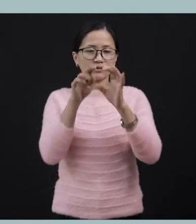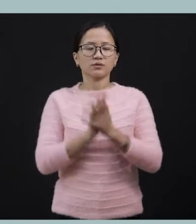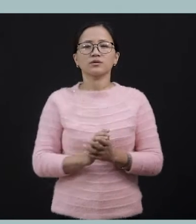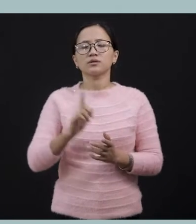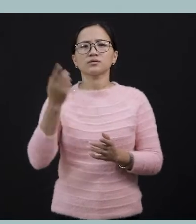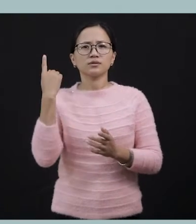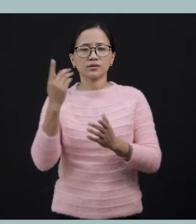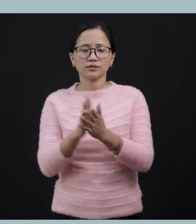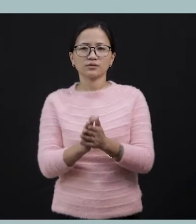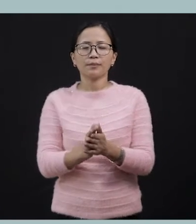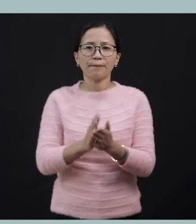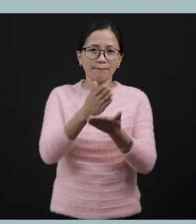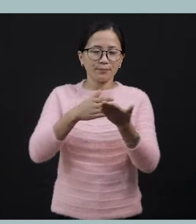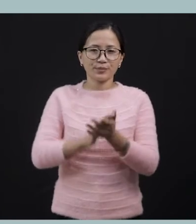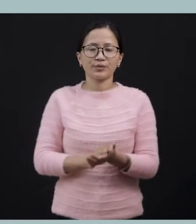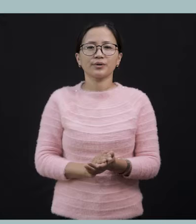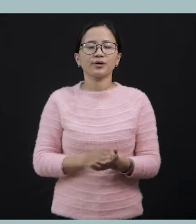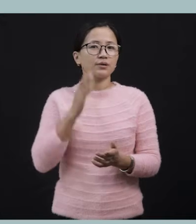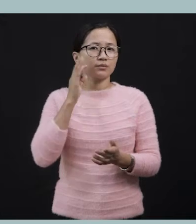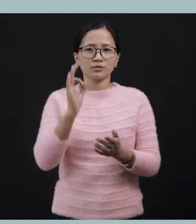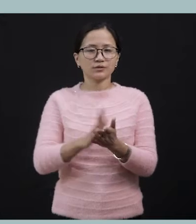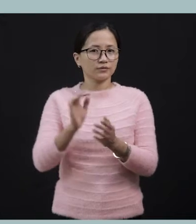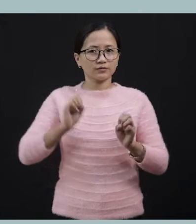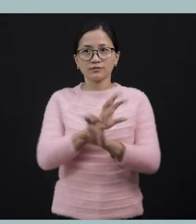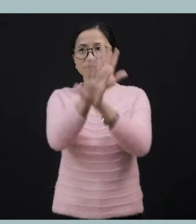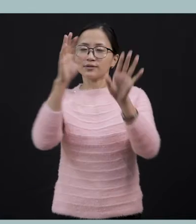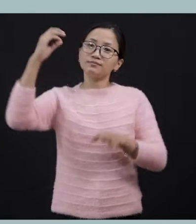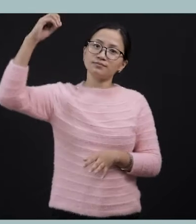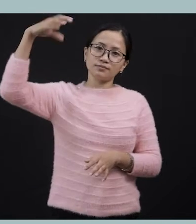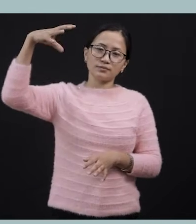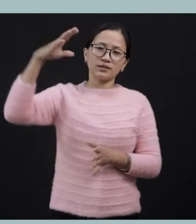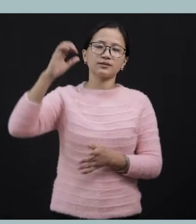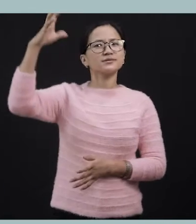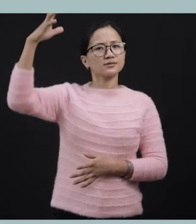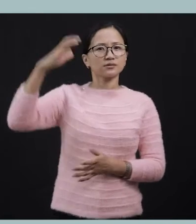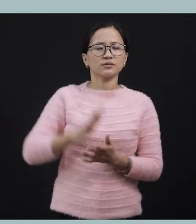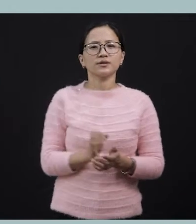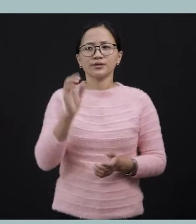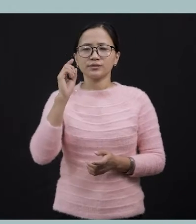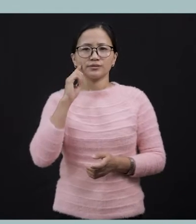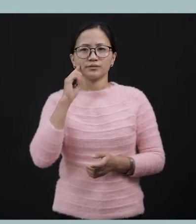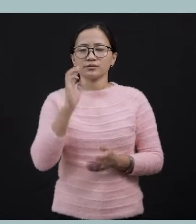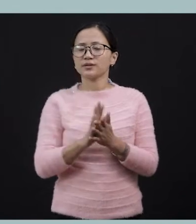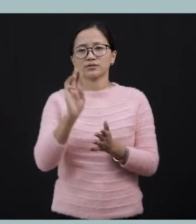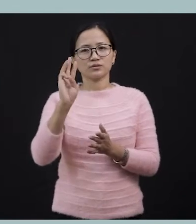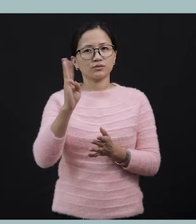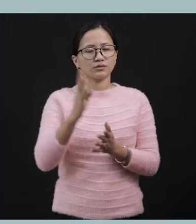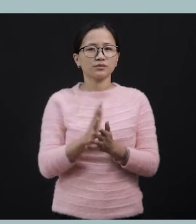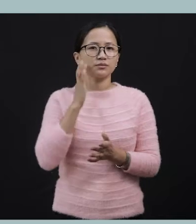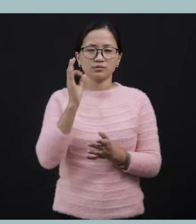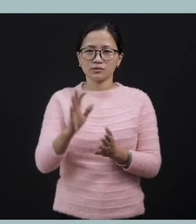have learned about the importance of light. We have discussed about the three important bodies that